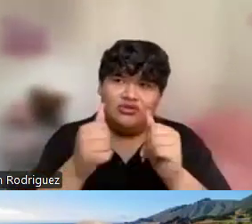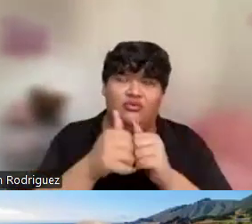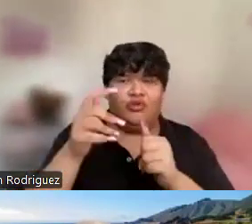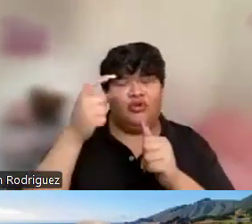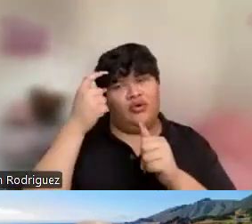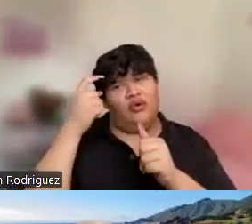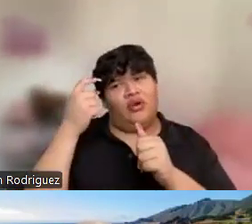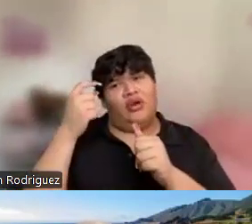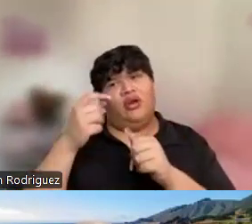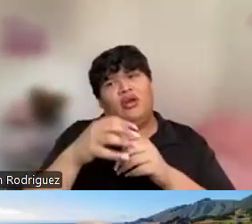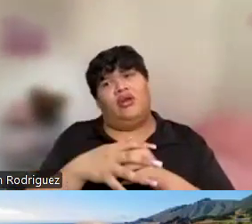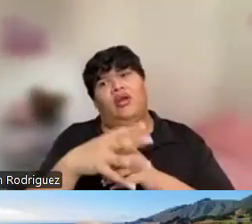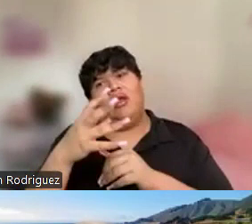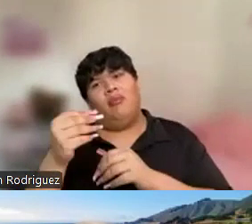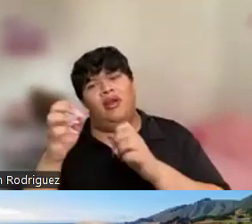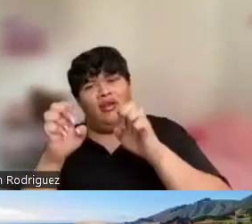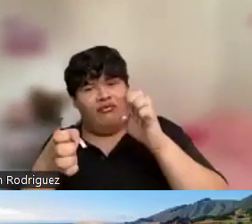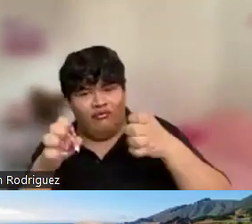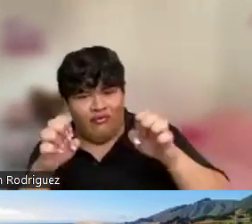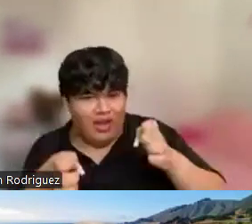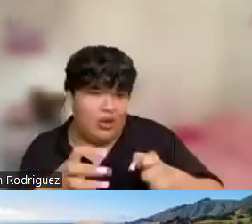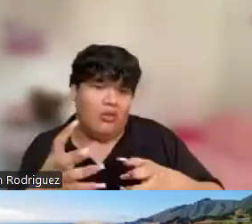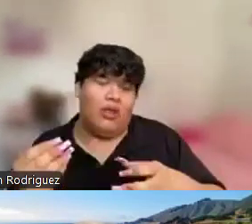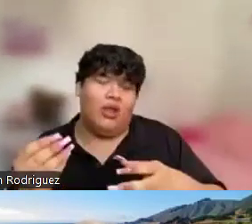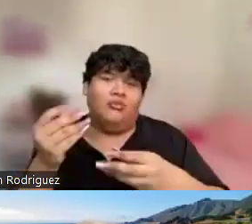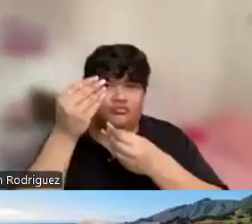finessed evaluation and diagnosis.